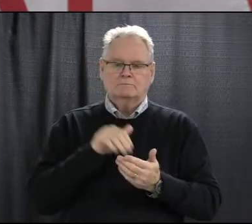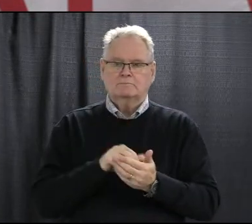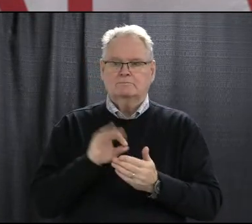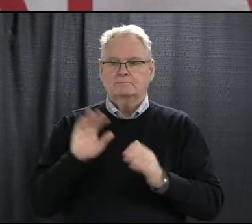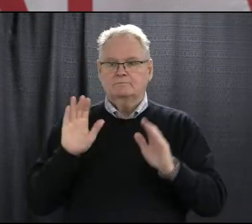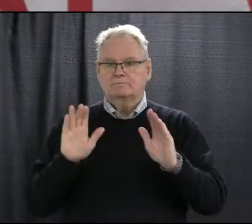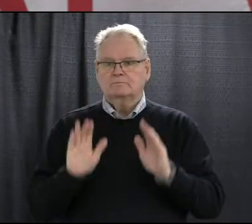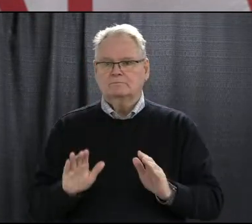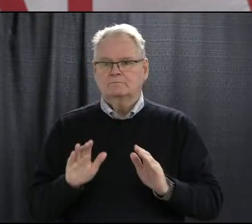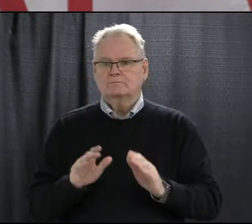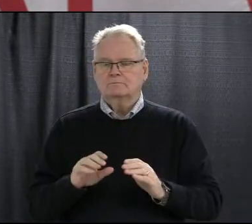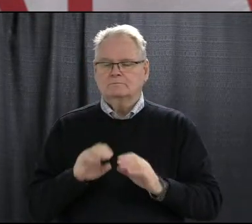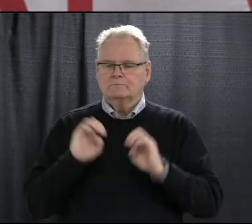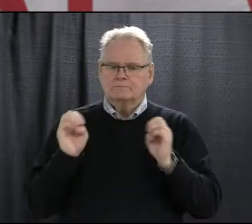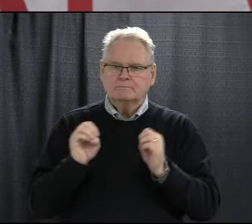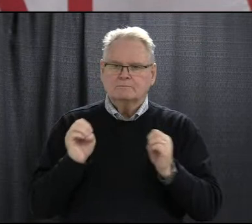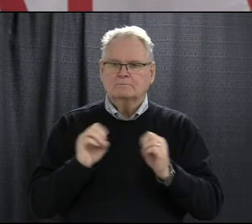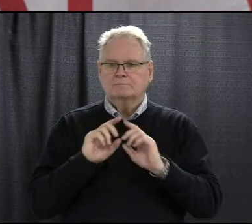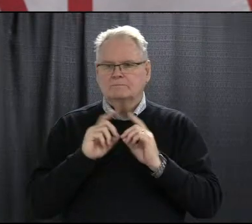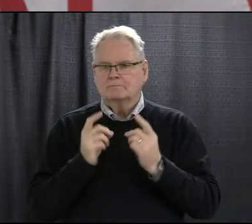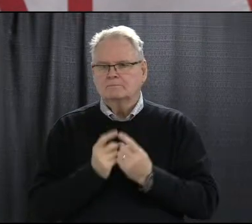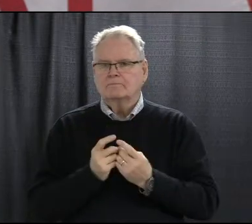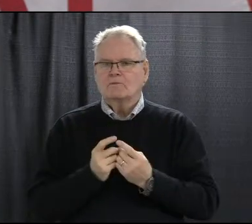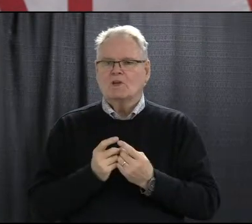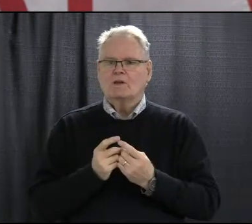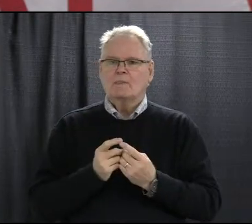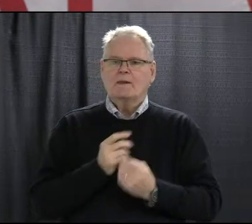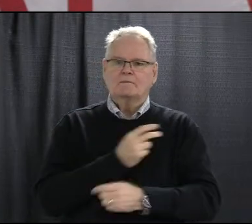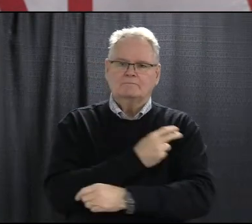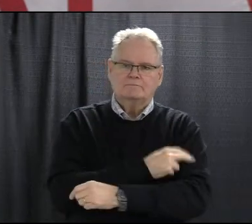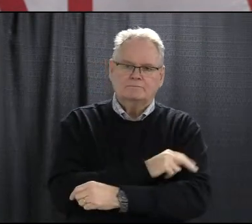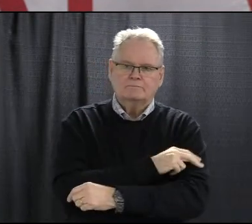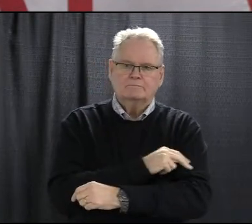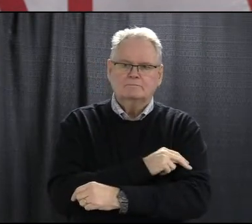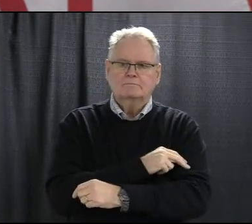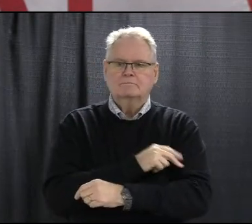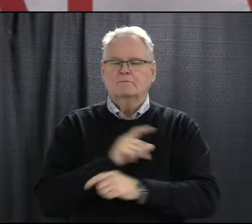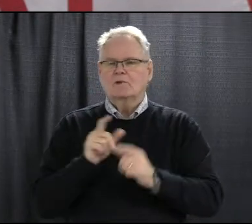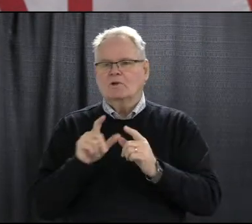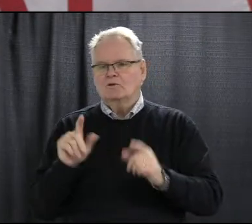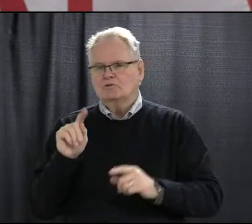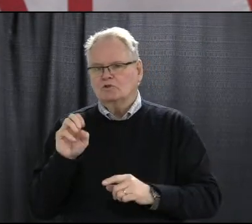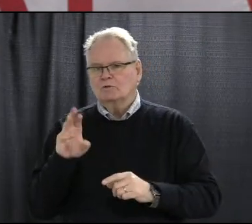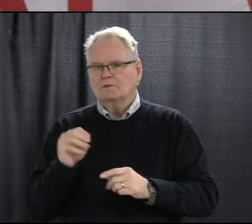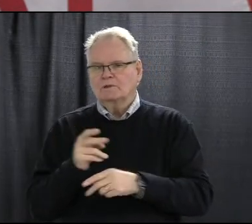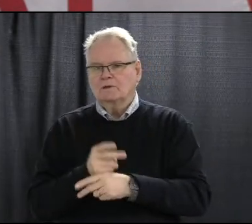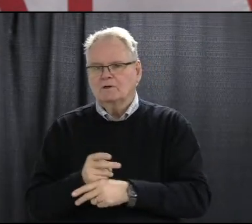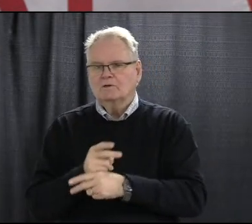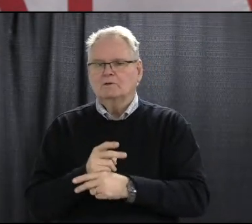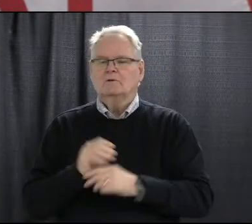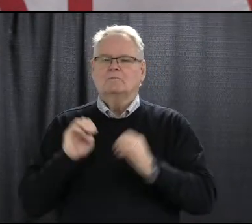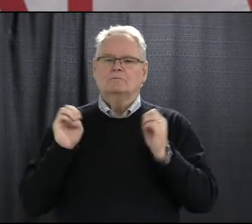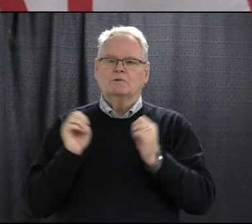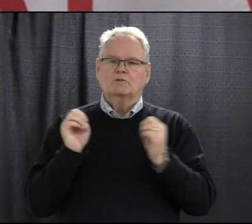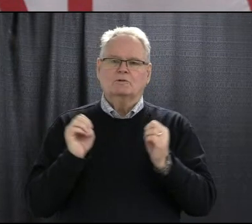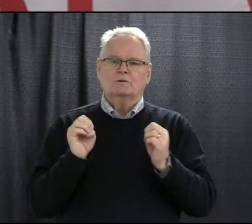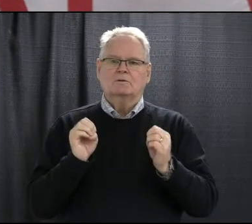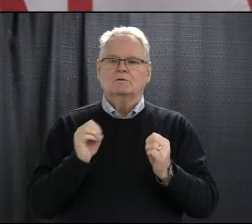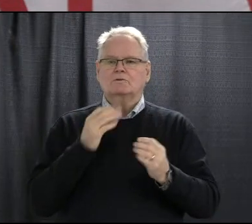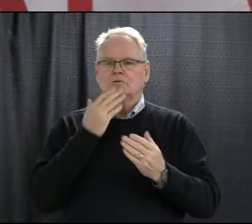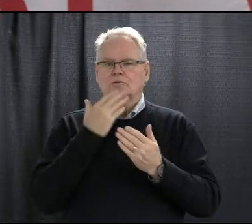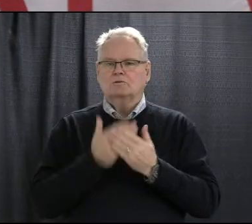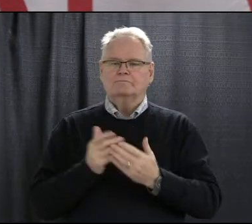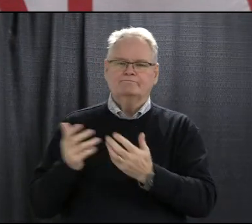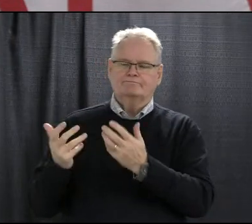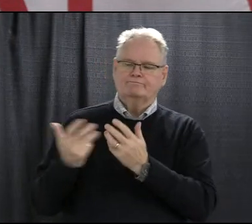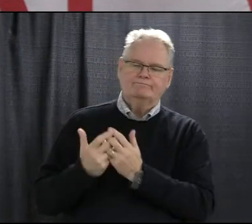elderly, restorative care, rehabilitative care, and senior-friendly emergency departments connected